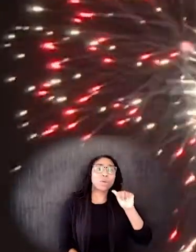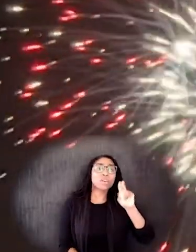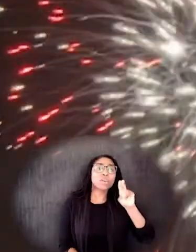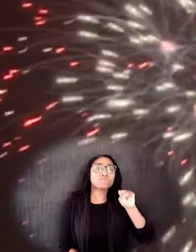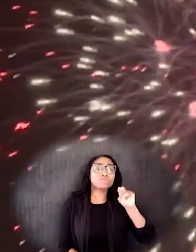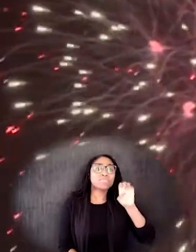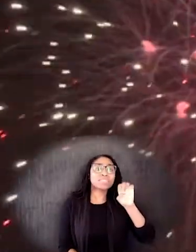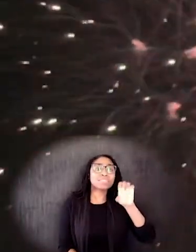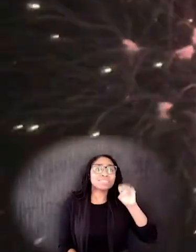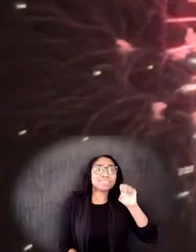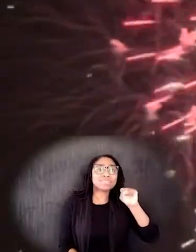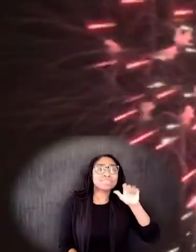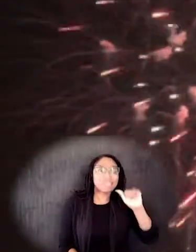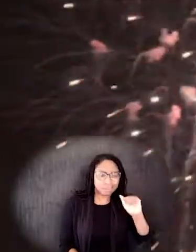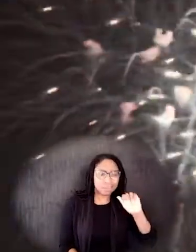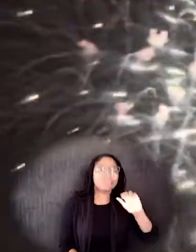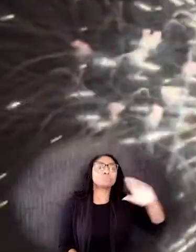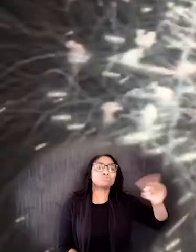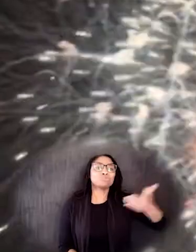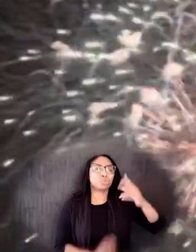reader for today.